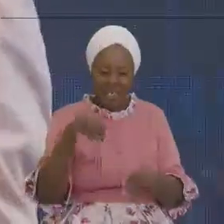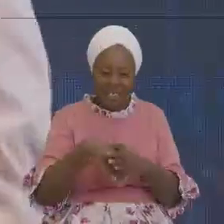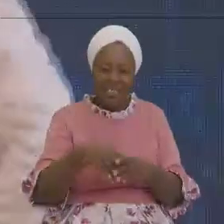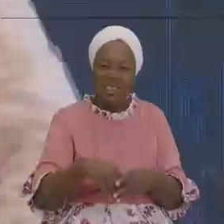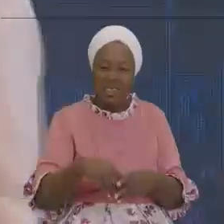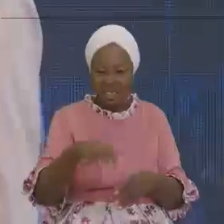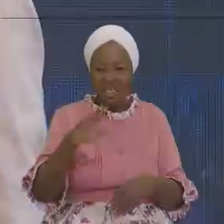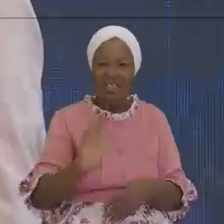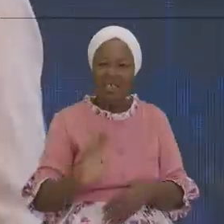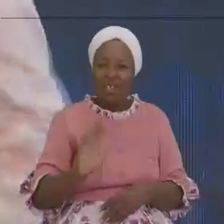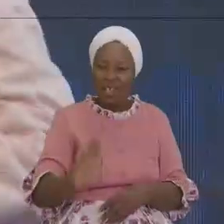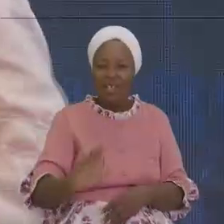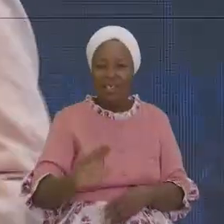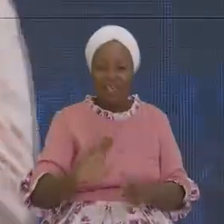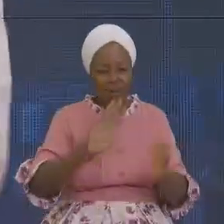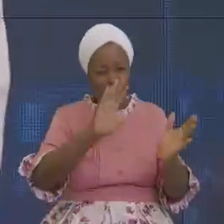his absence